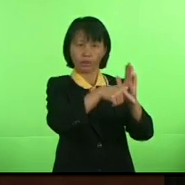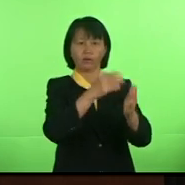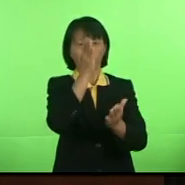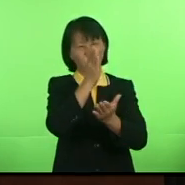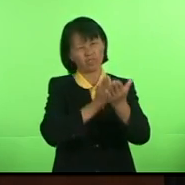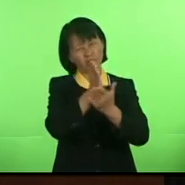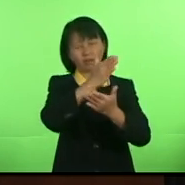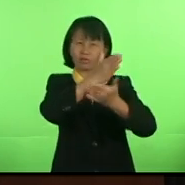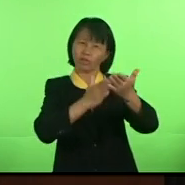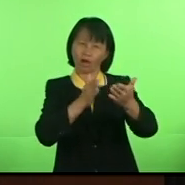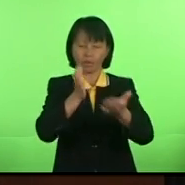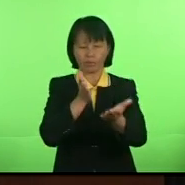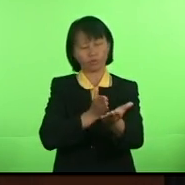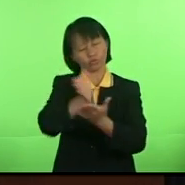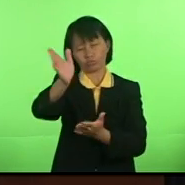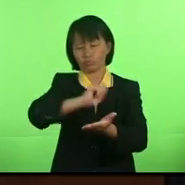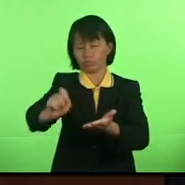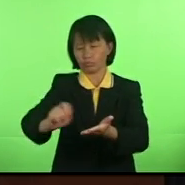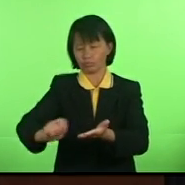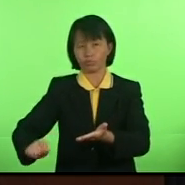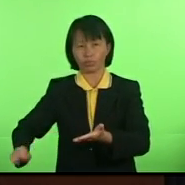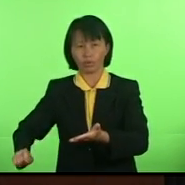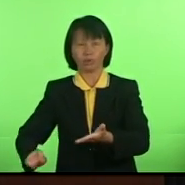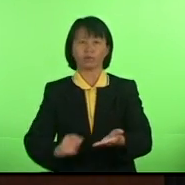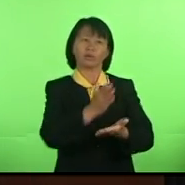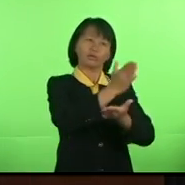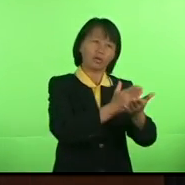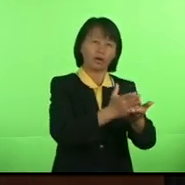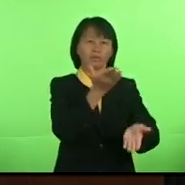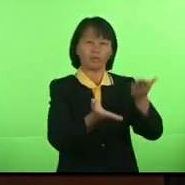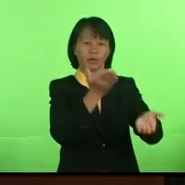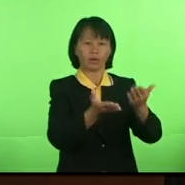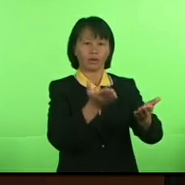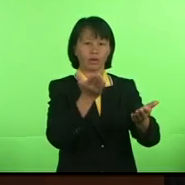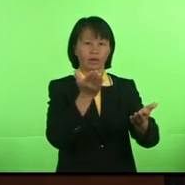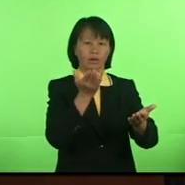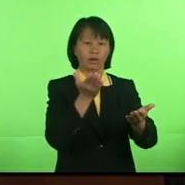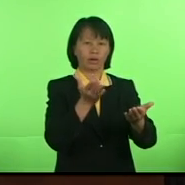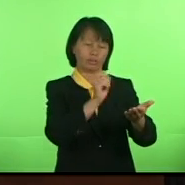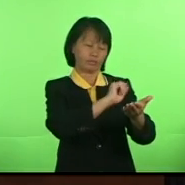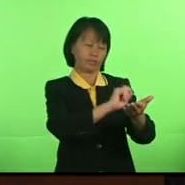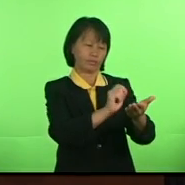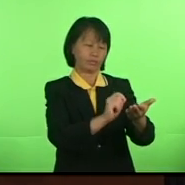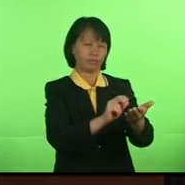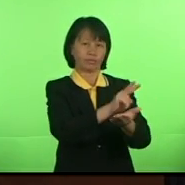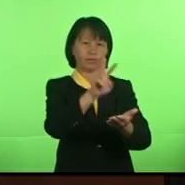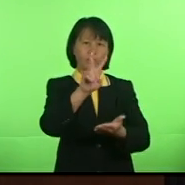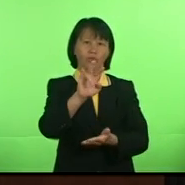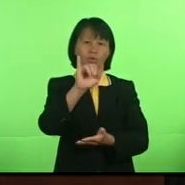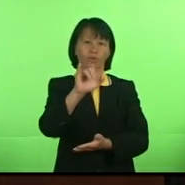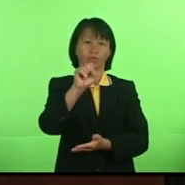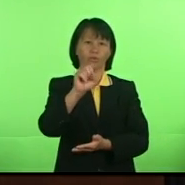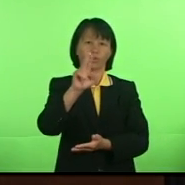straight away and think as they go along. And some may come up with some sort of visual mind map